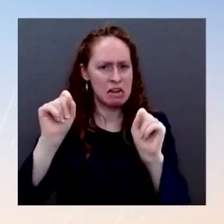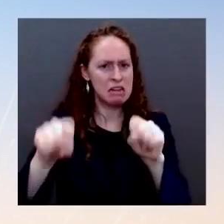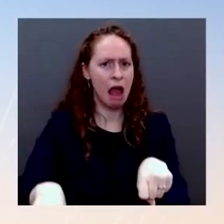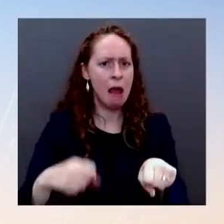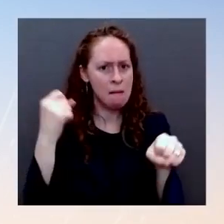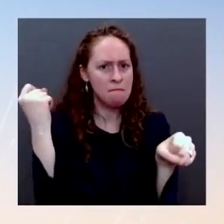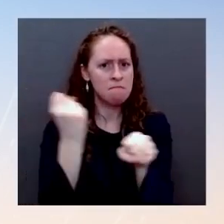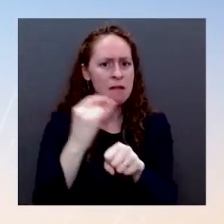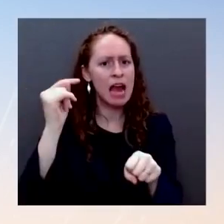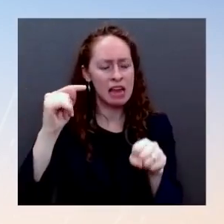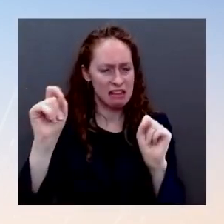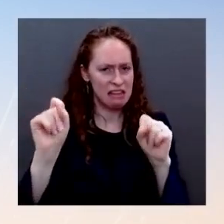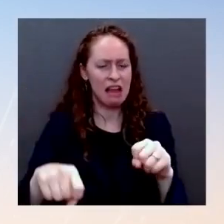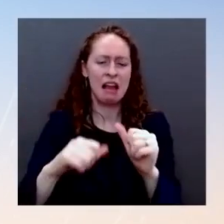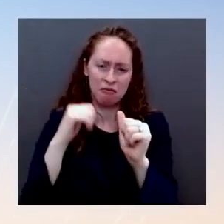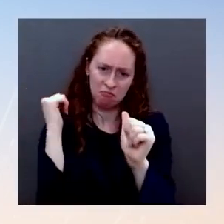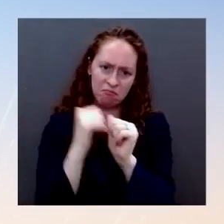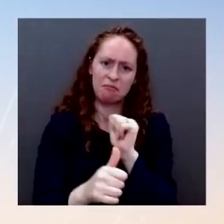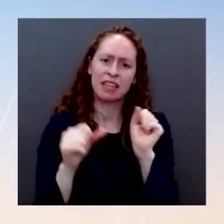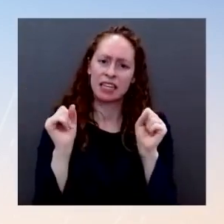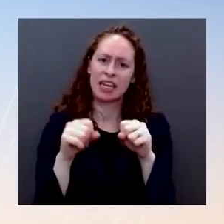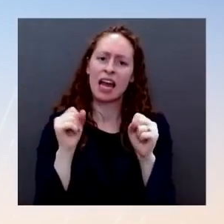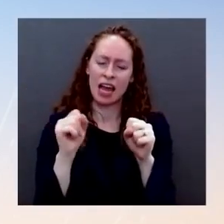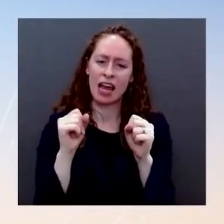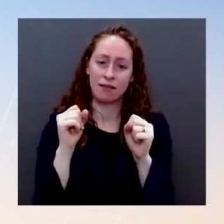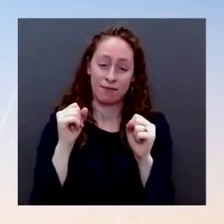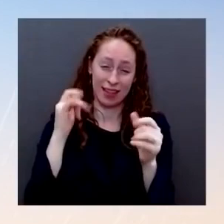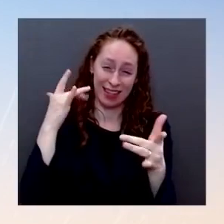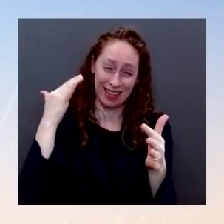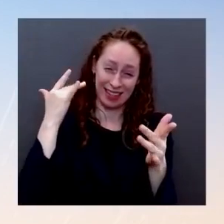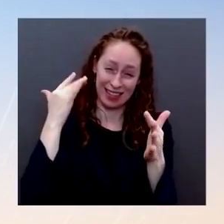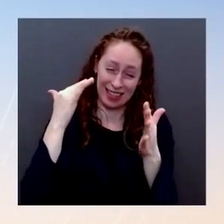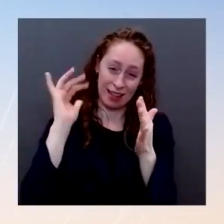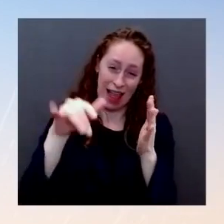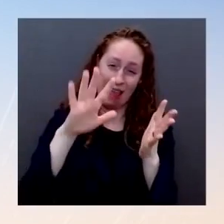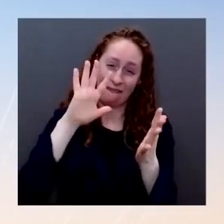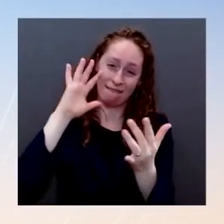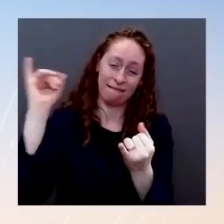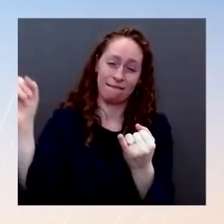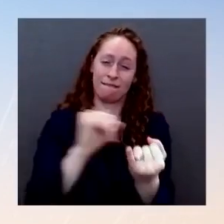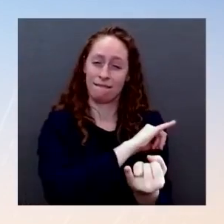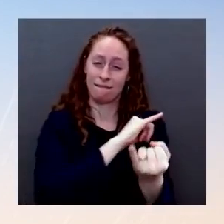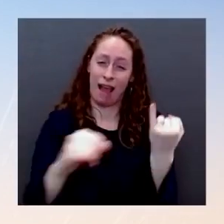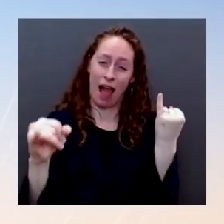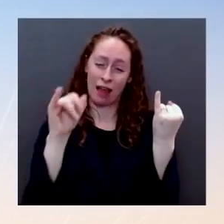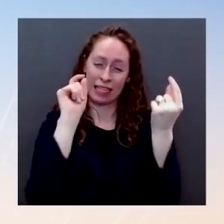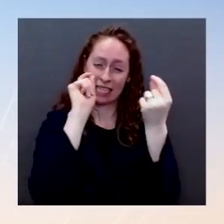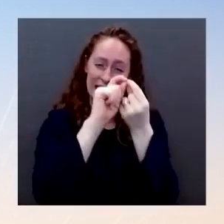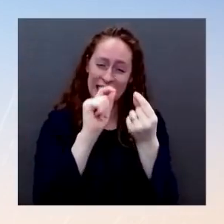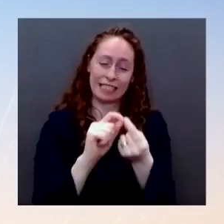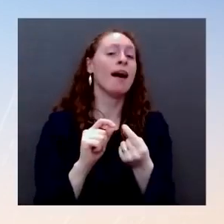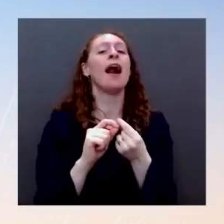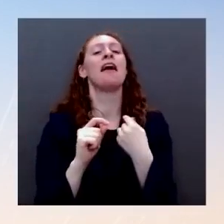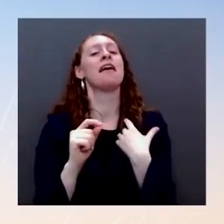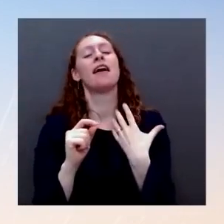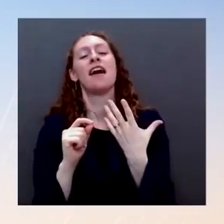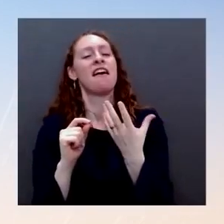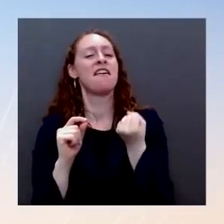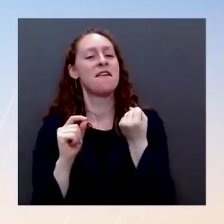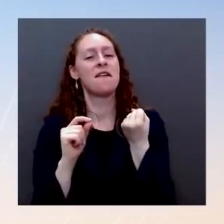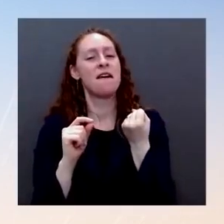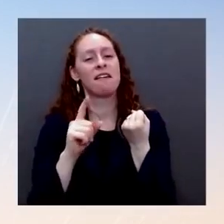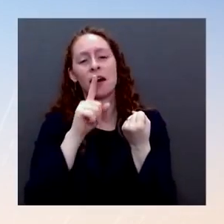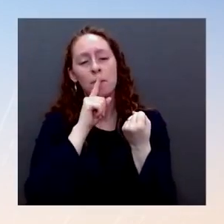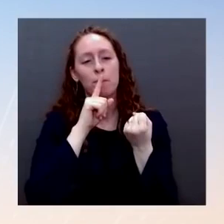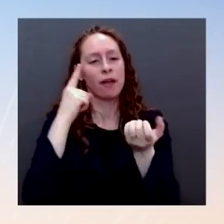time. I would note that when he spoke earlier today, he also said he saw a lot of good things in the package and a lot of good basis for discussion. And there's agreement among